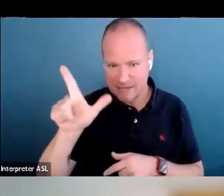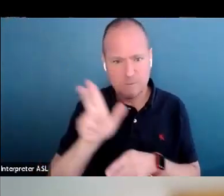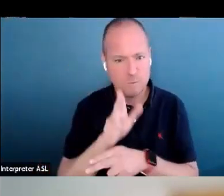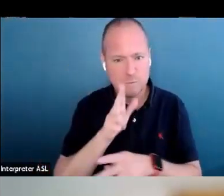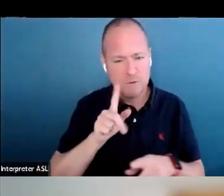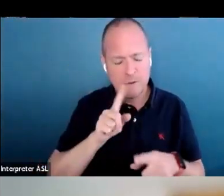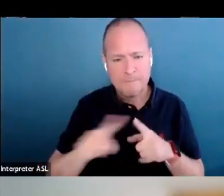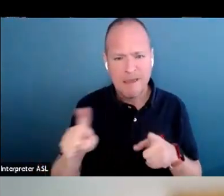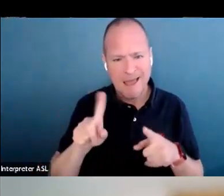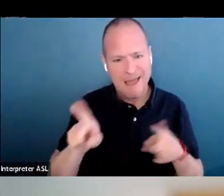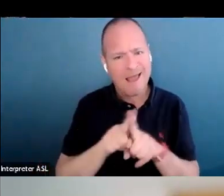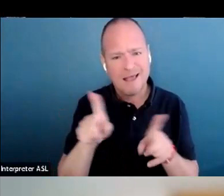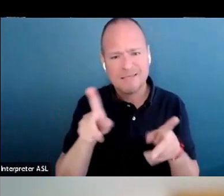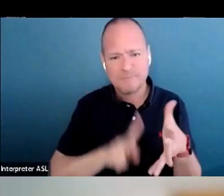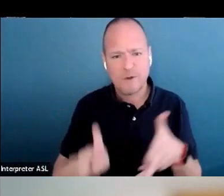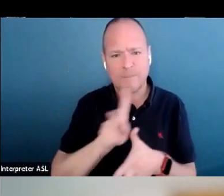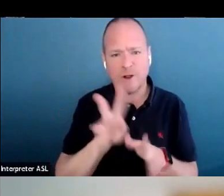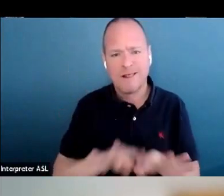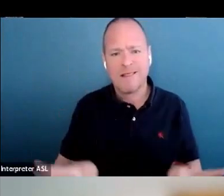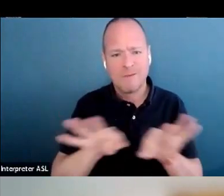people.